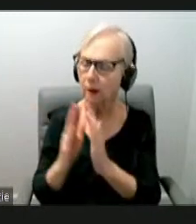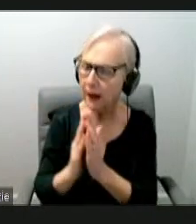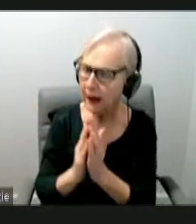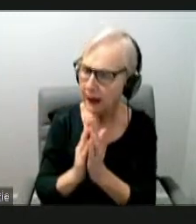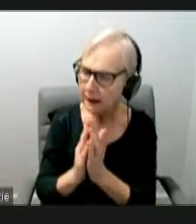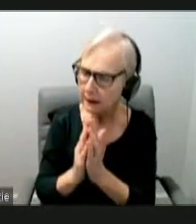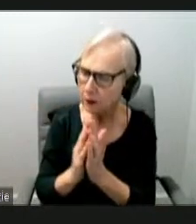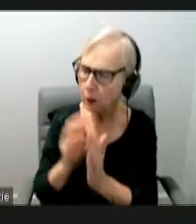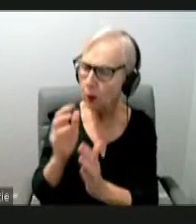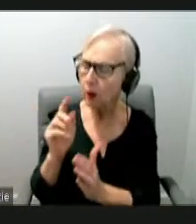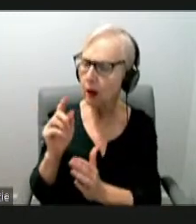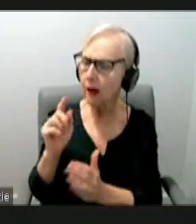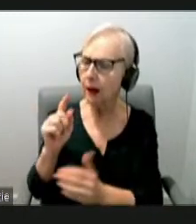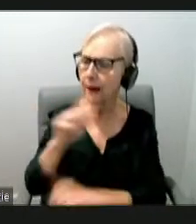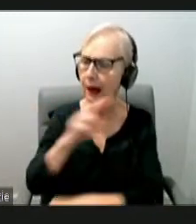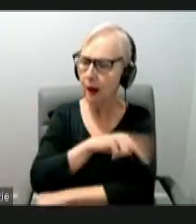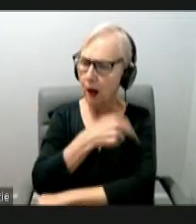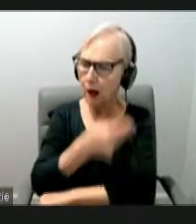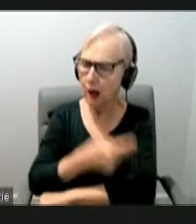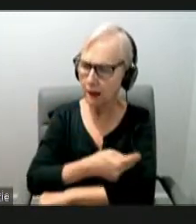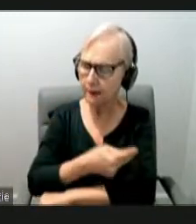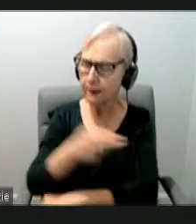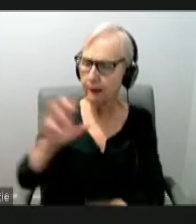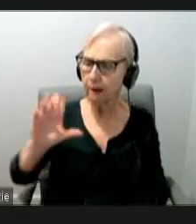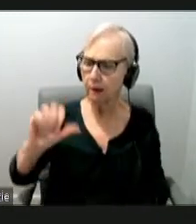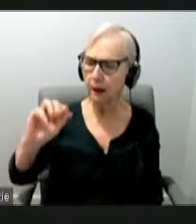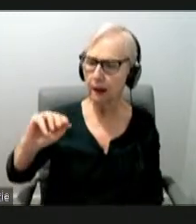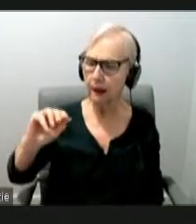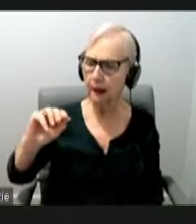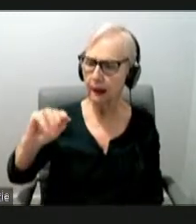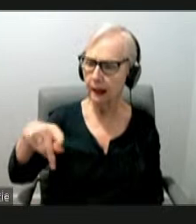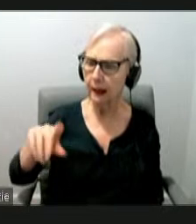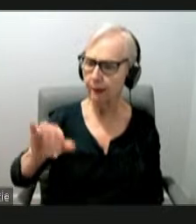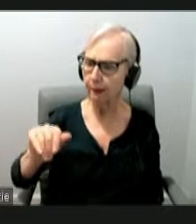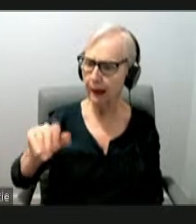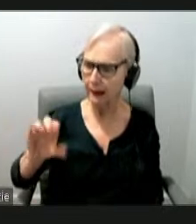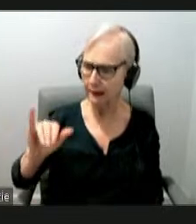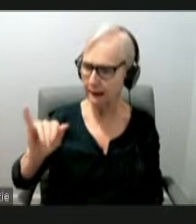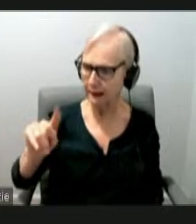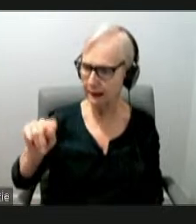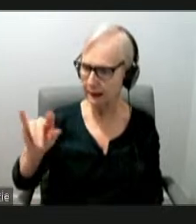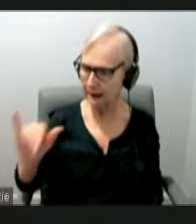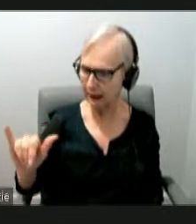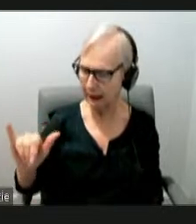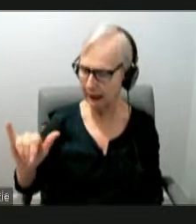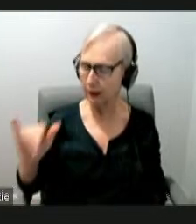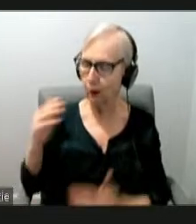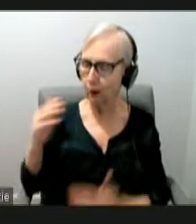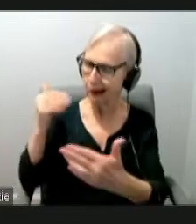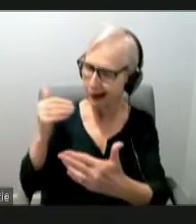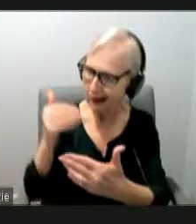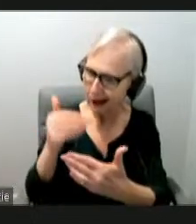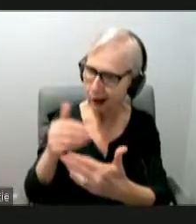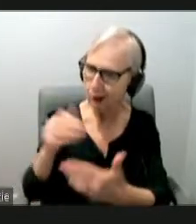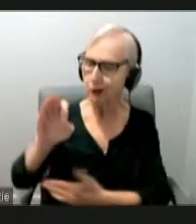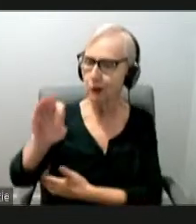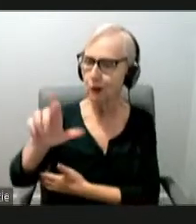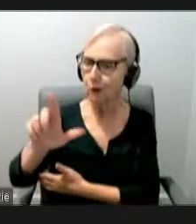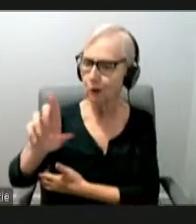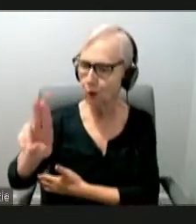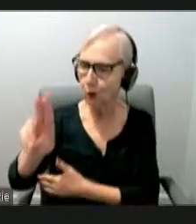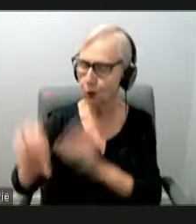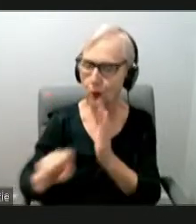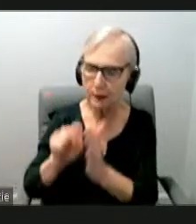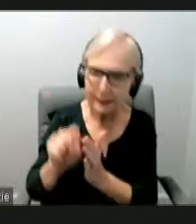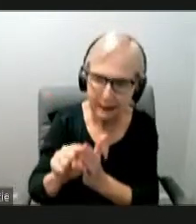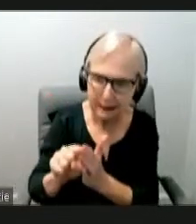with hospital capacity. Obviously, we're also heading toward flu season and such. Is there any?